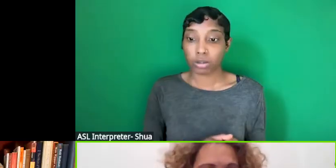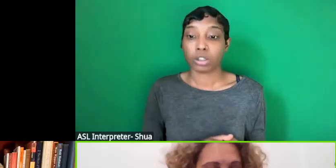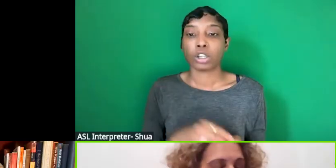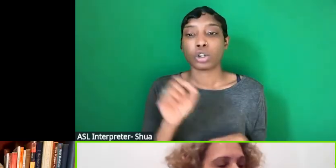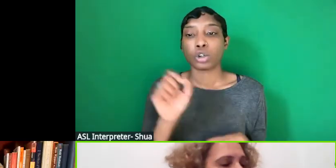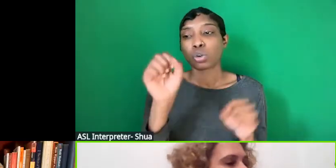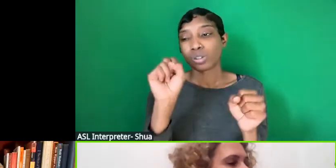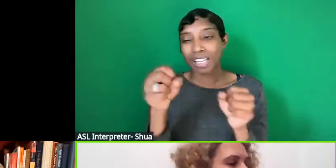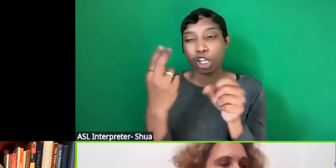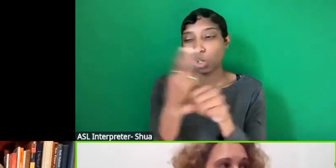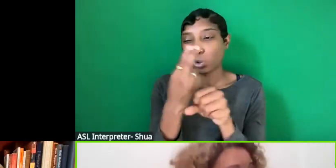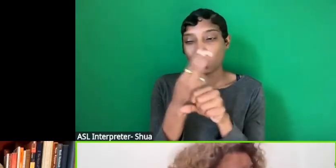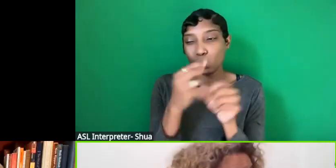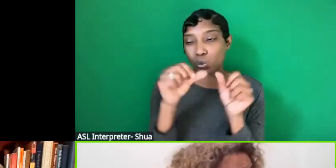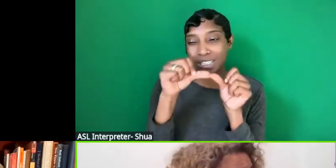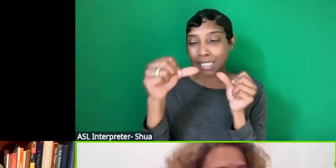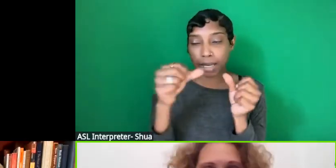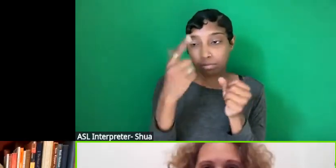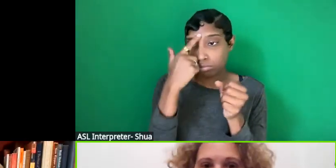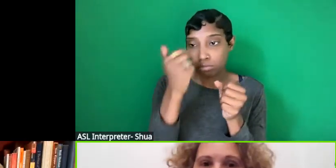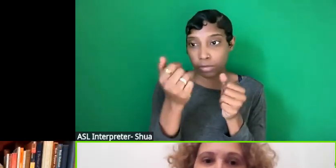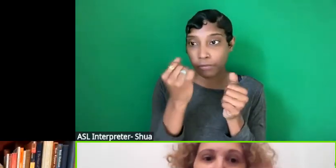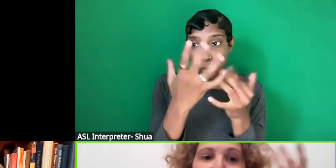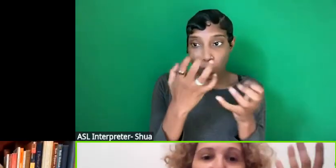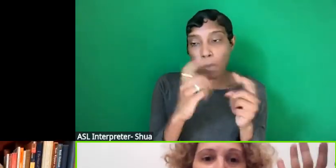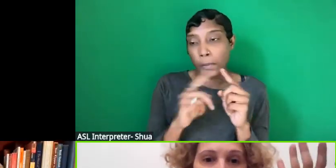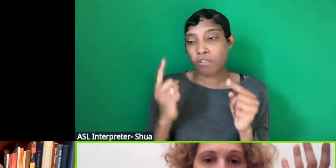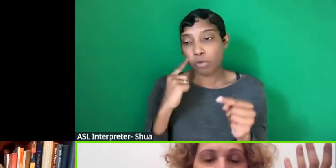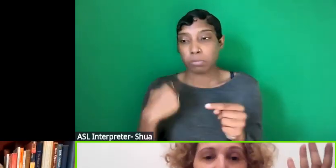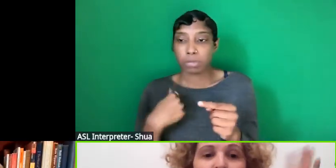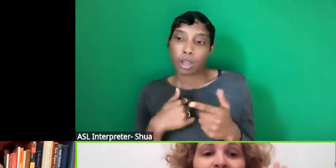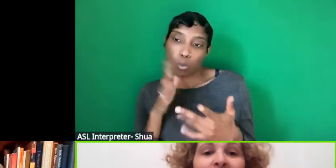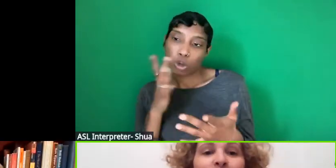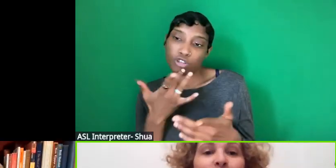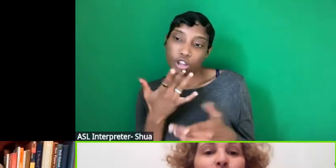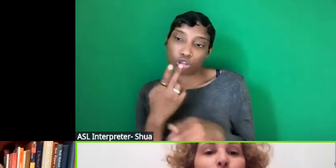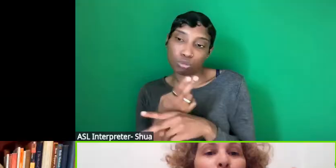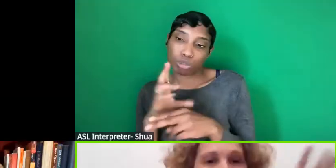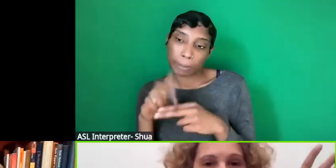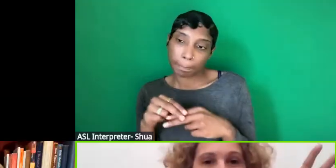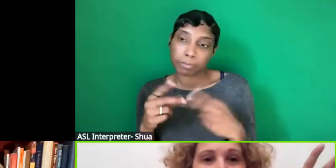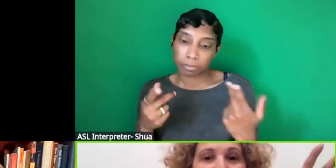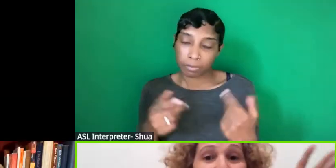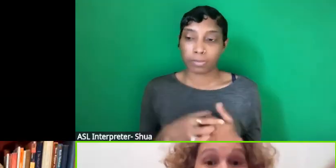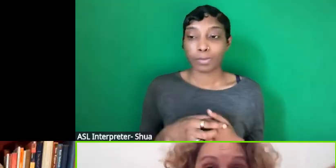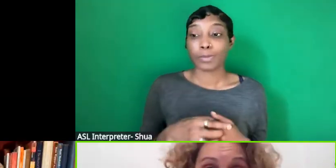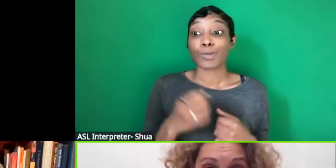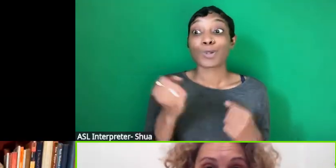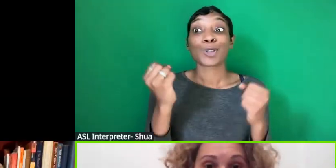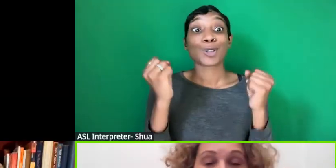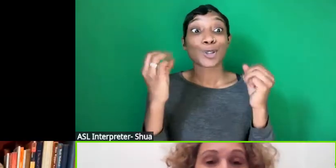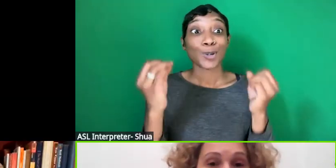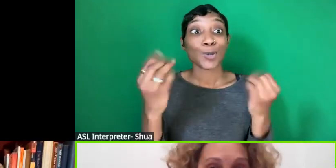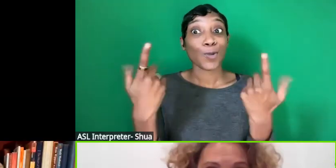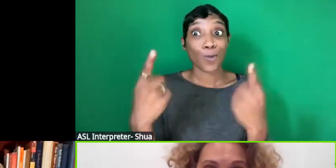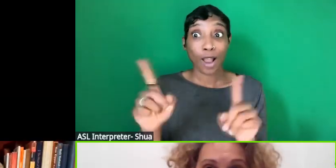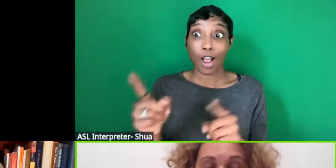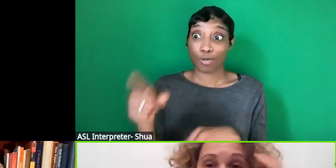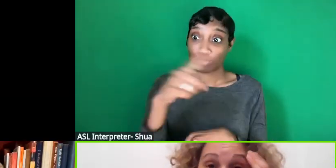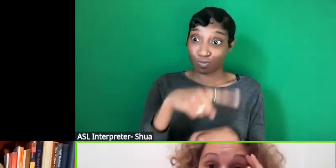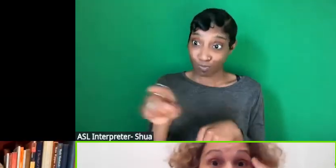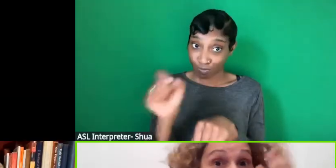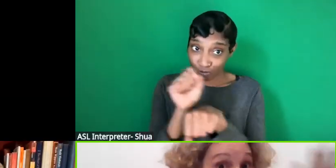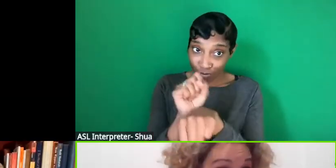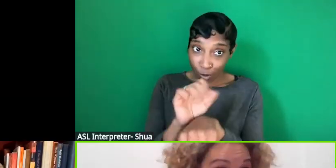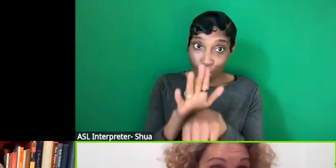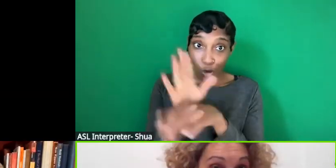it until it's right. In this case, look how much tape is on that, right? So while our artists are working on